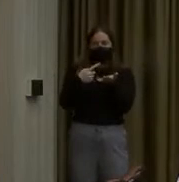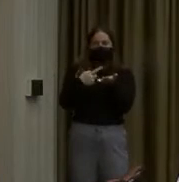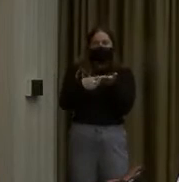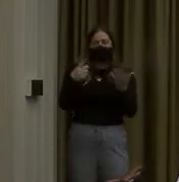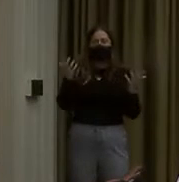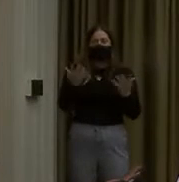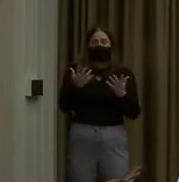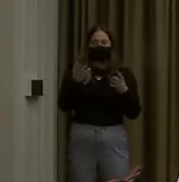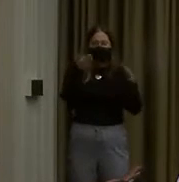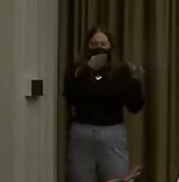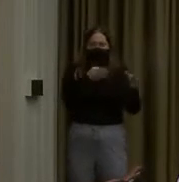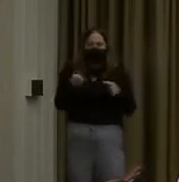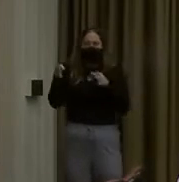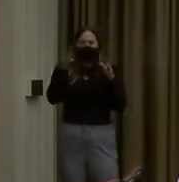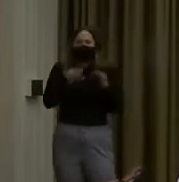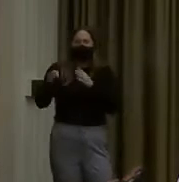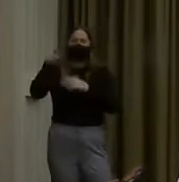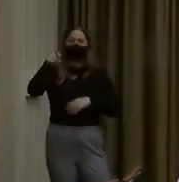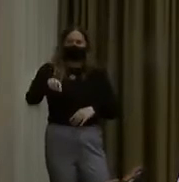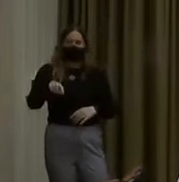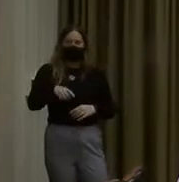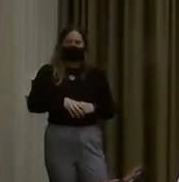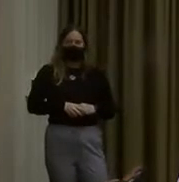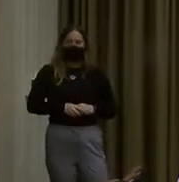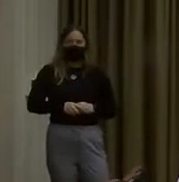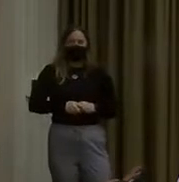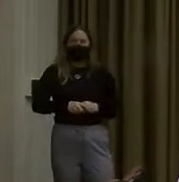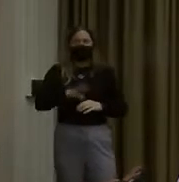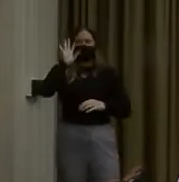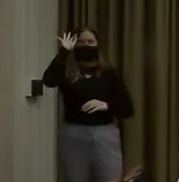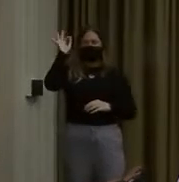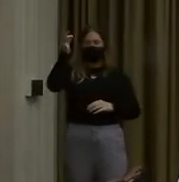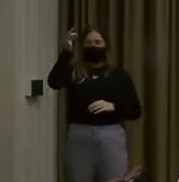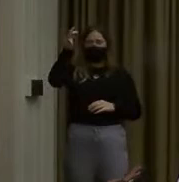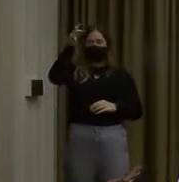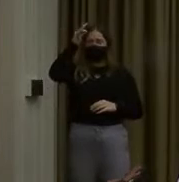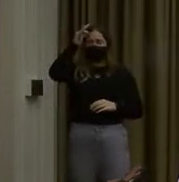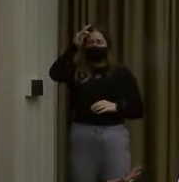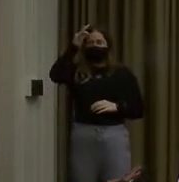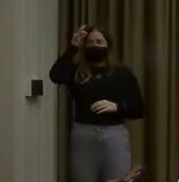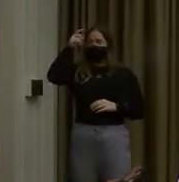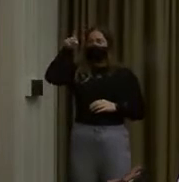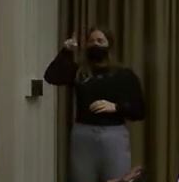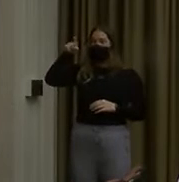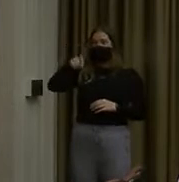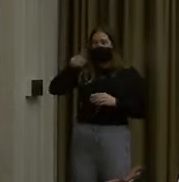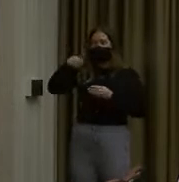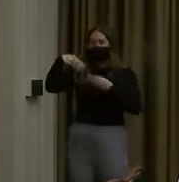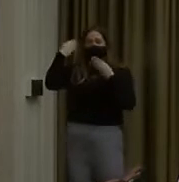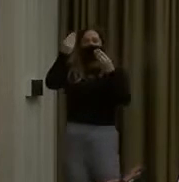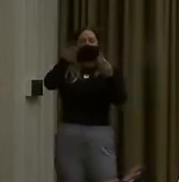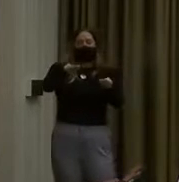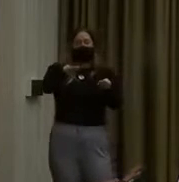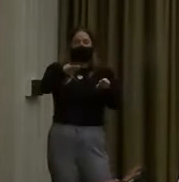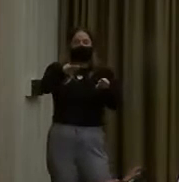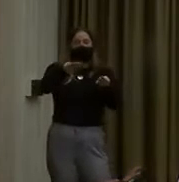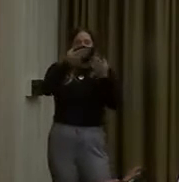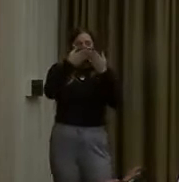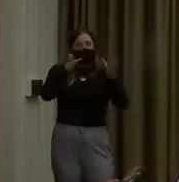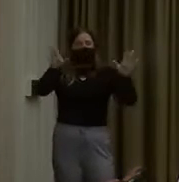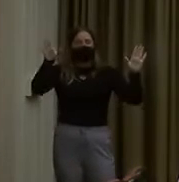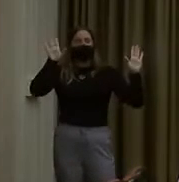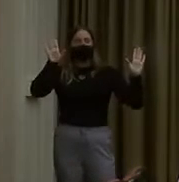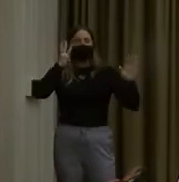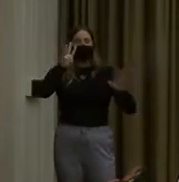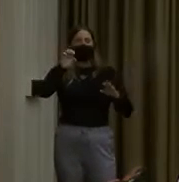really strategize here and get this federal government of ours to provide for the general welfare of our most